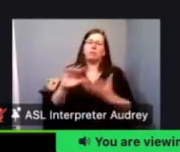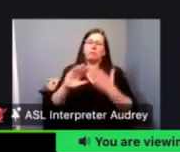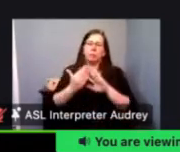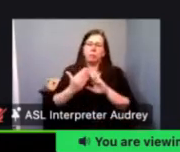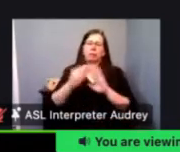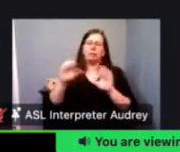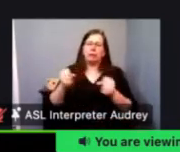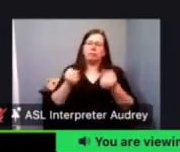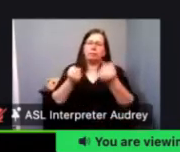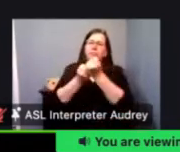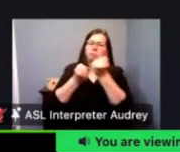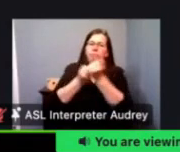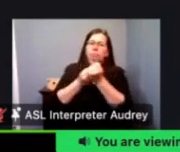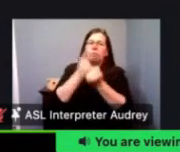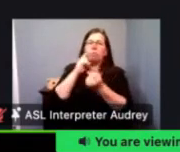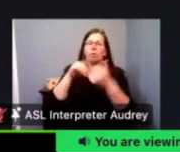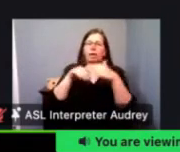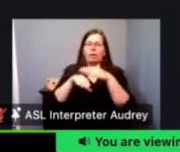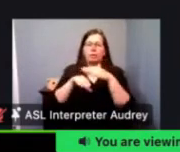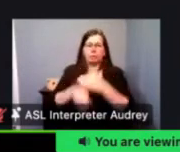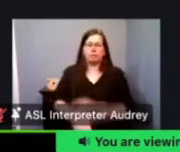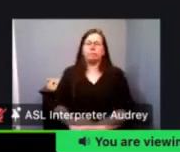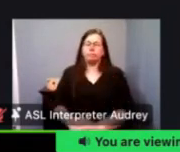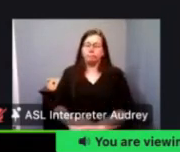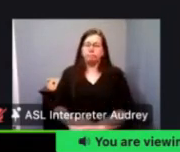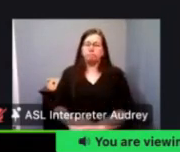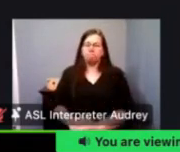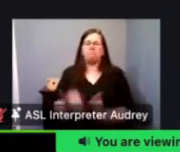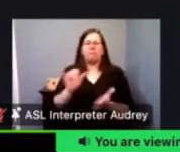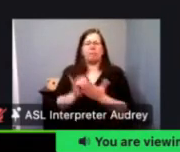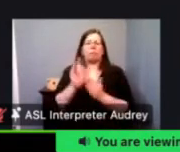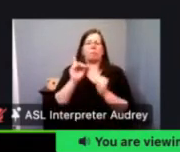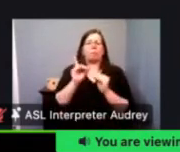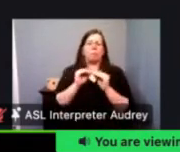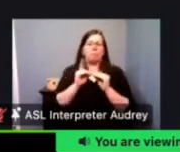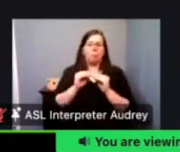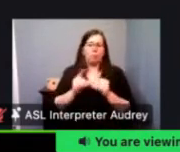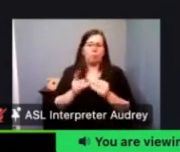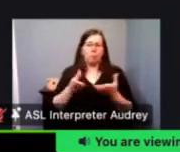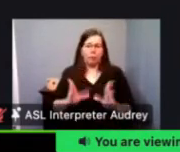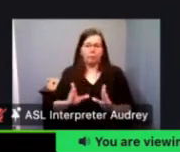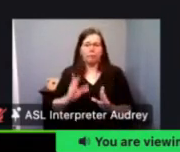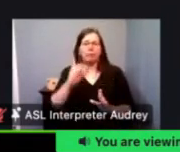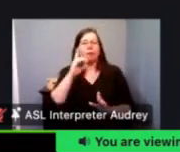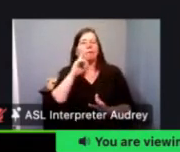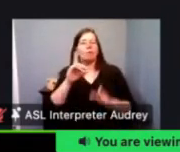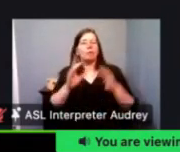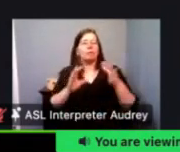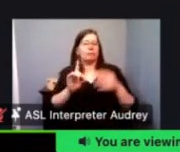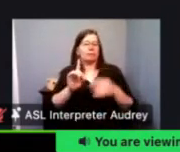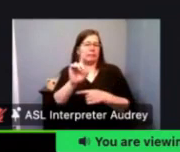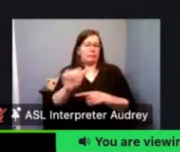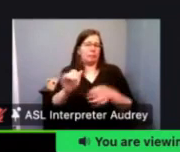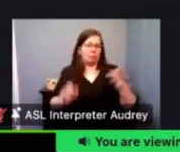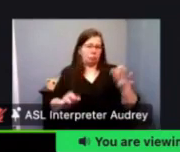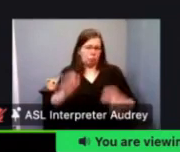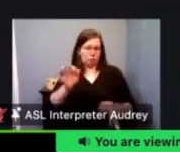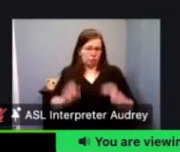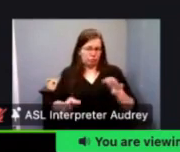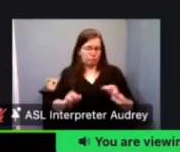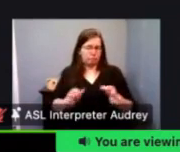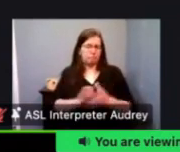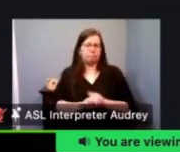able to advocate for accessibility. So that's another one. For disability justice. So disability